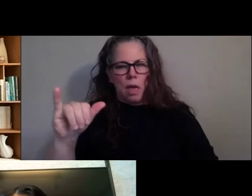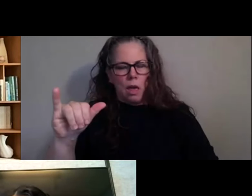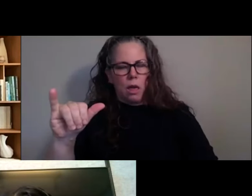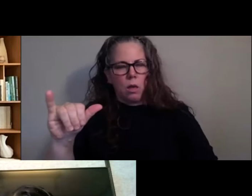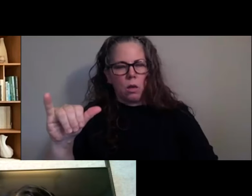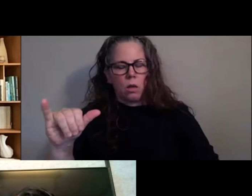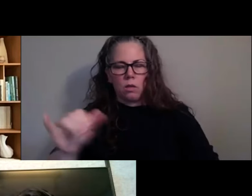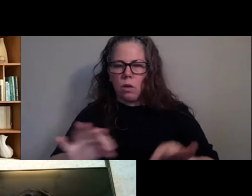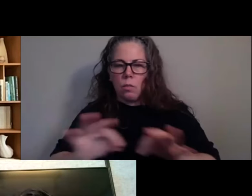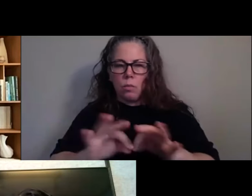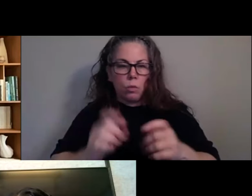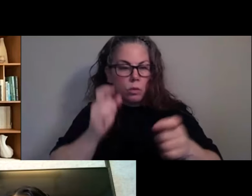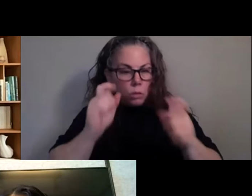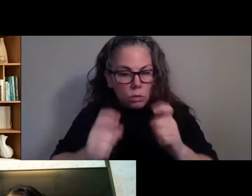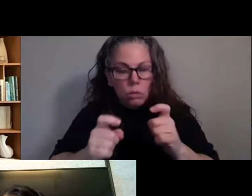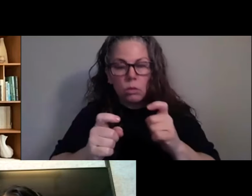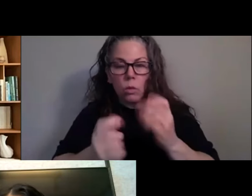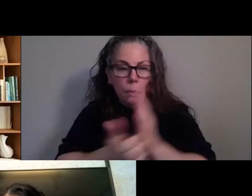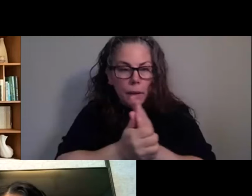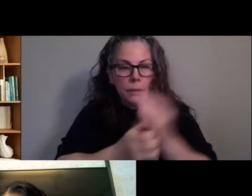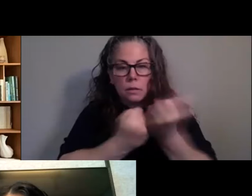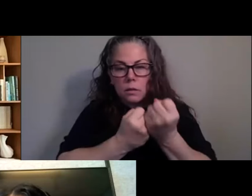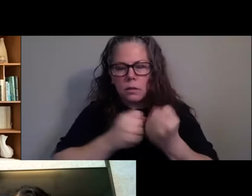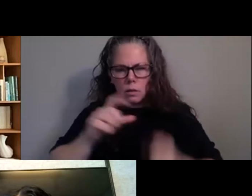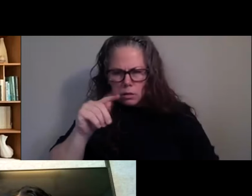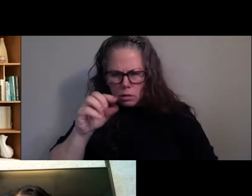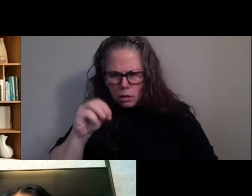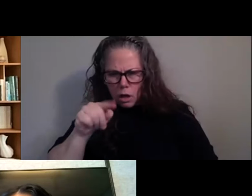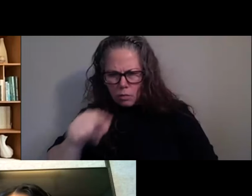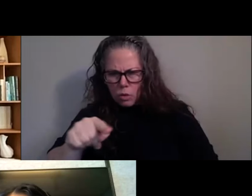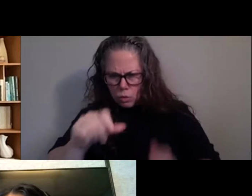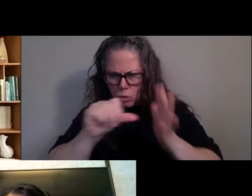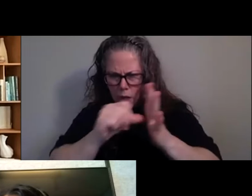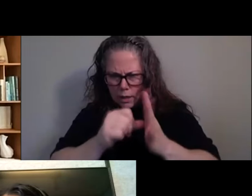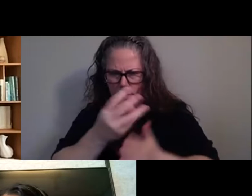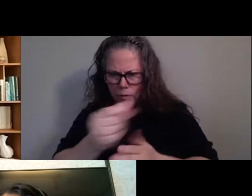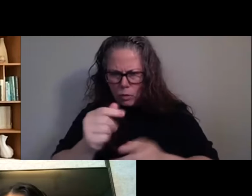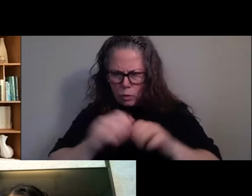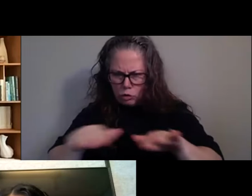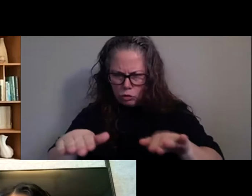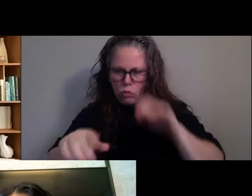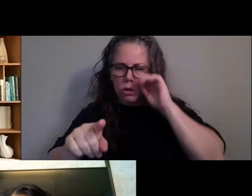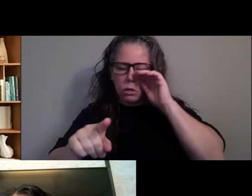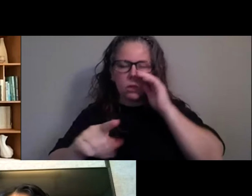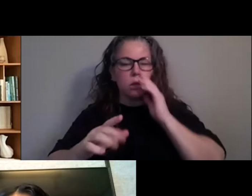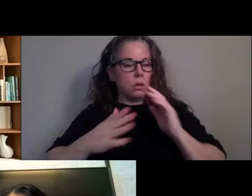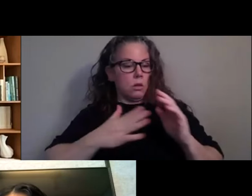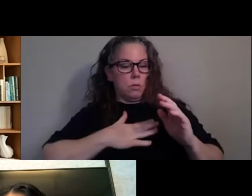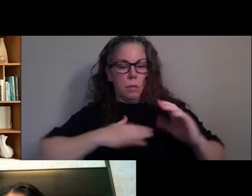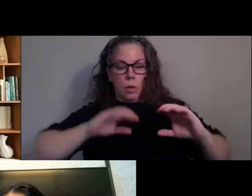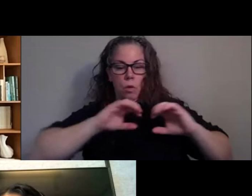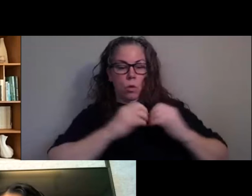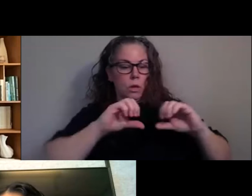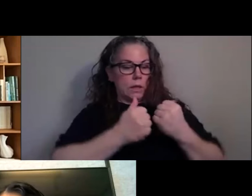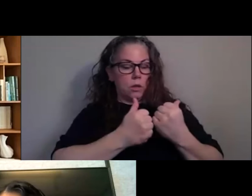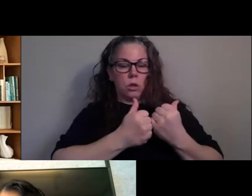are there any amendments that you're supporting? I know Tom might highlight a few that you're supporting or your organization is supporting. Great time